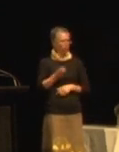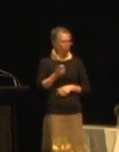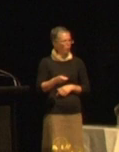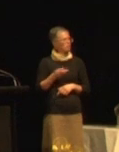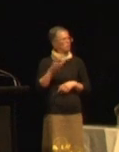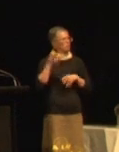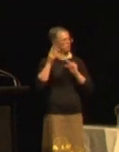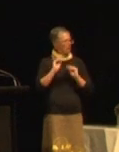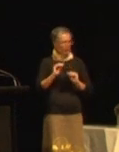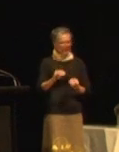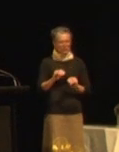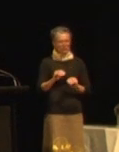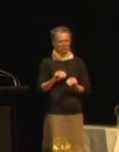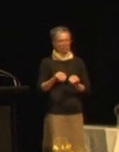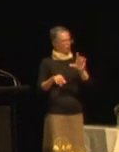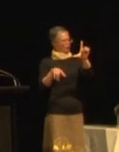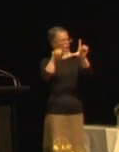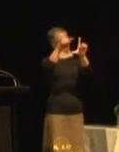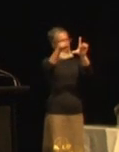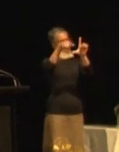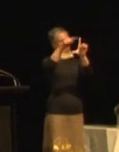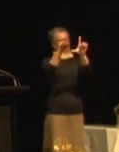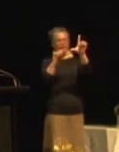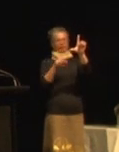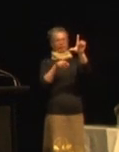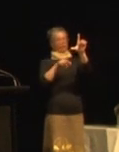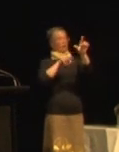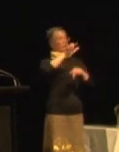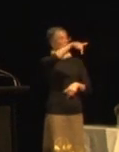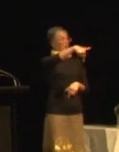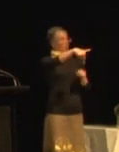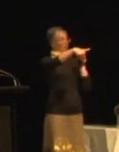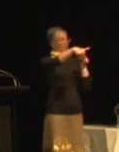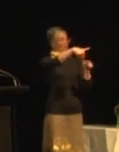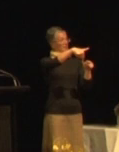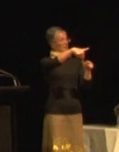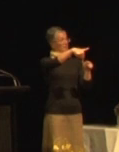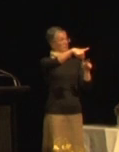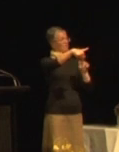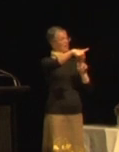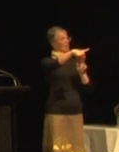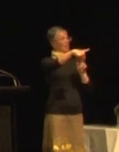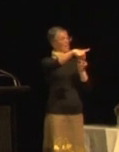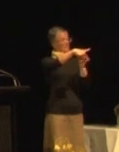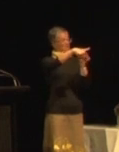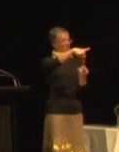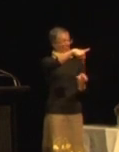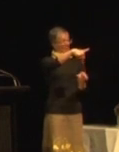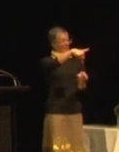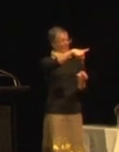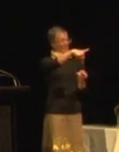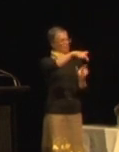education. That's a clue. Bottom left, symbolic but thick, the Occupy